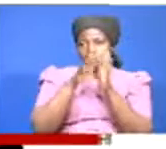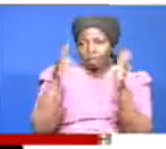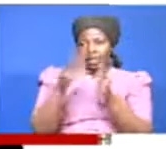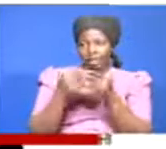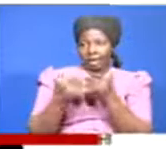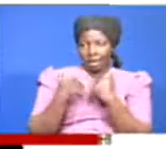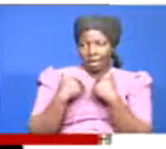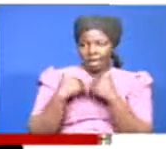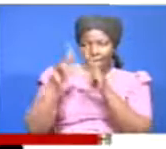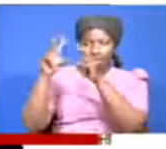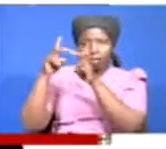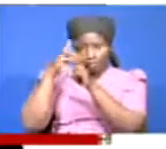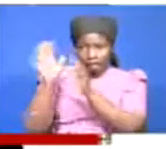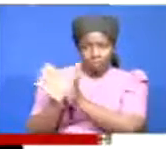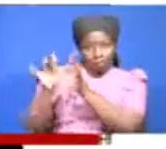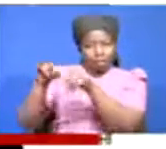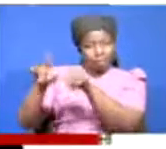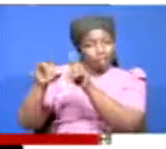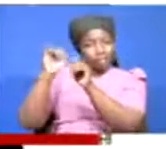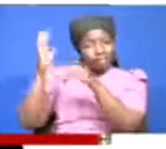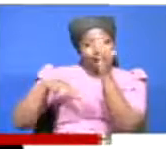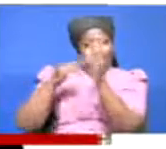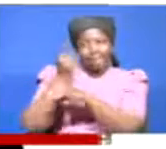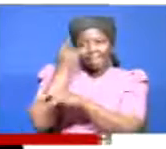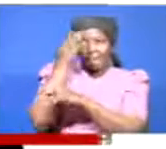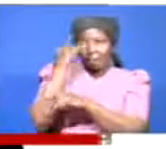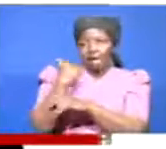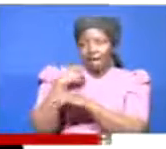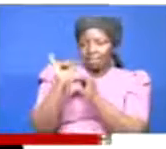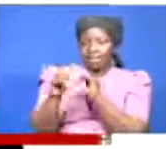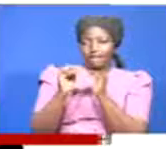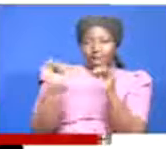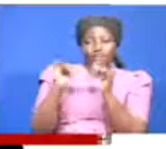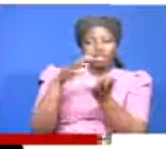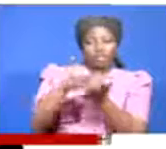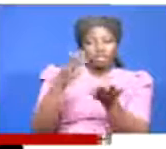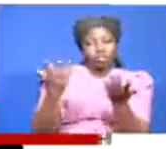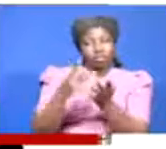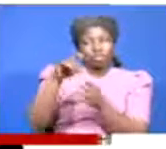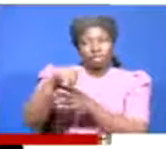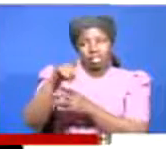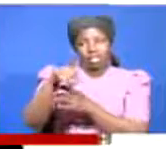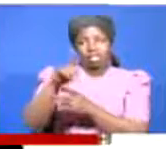public, they cannot be able to understand, because there's that threshold of a case which you need to have for you to actually present it. Okay.